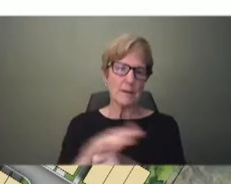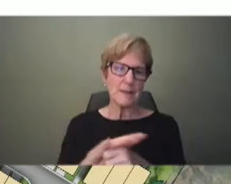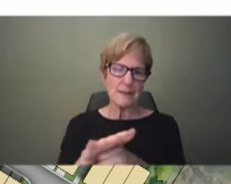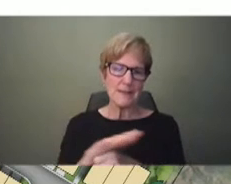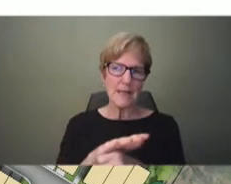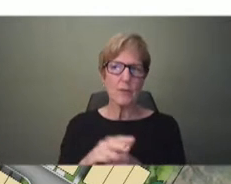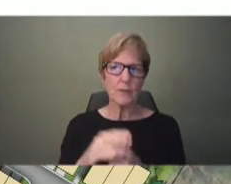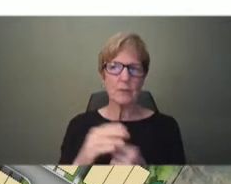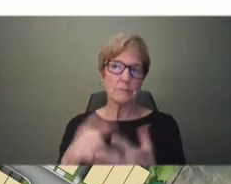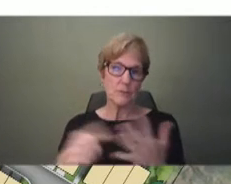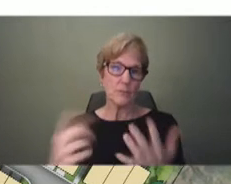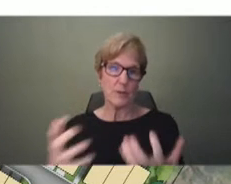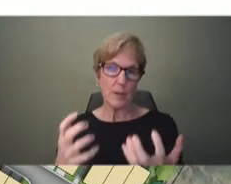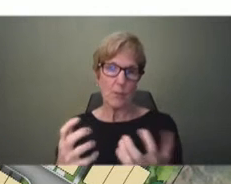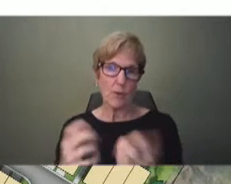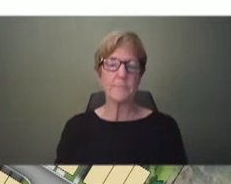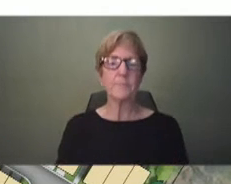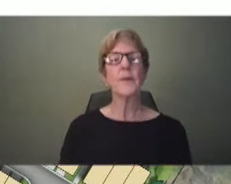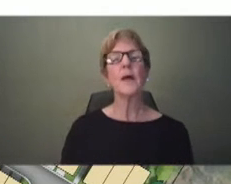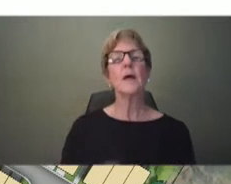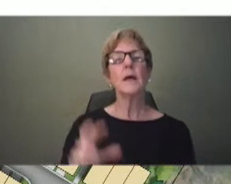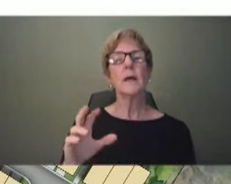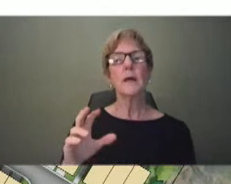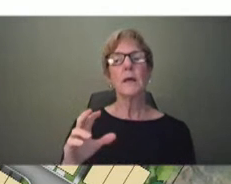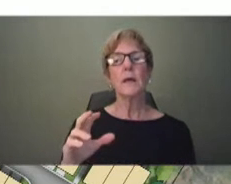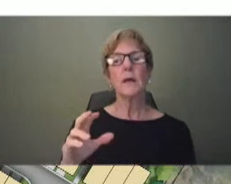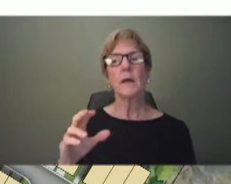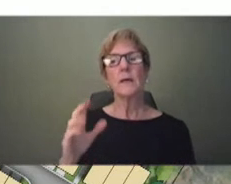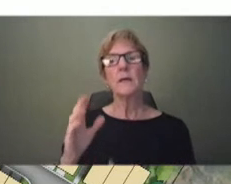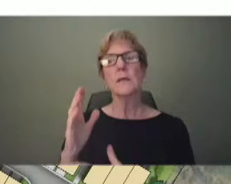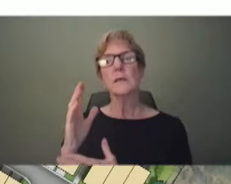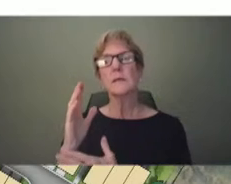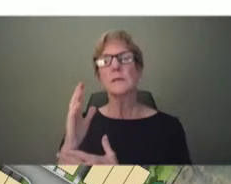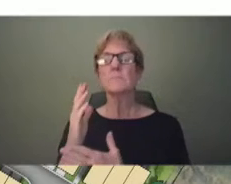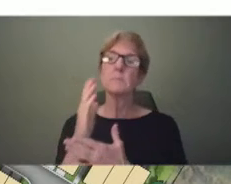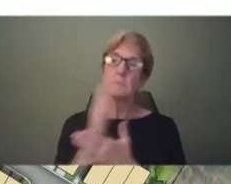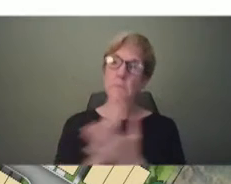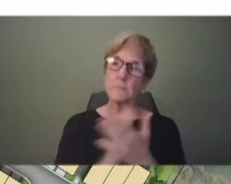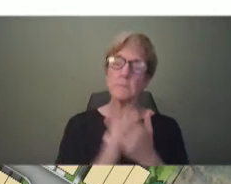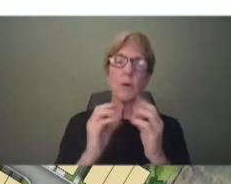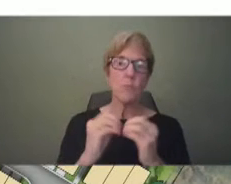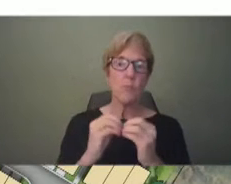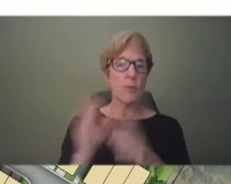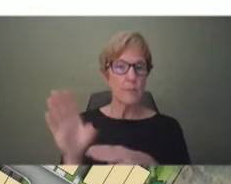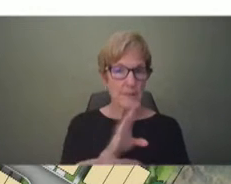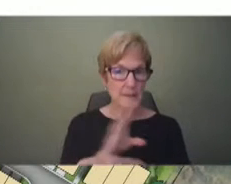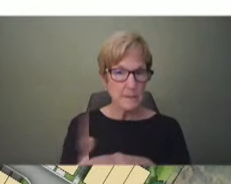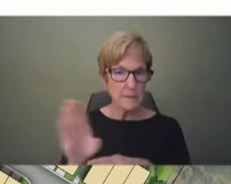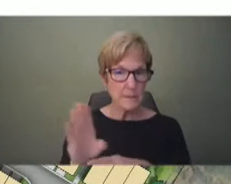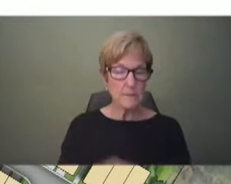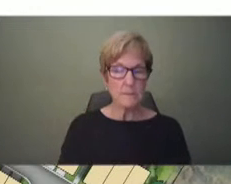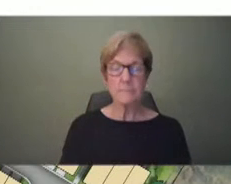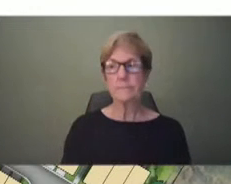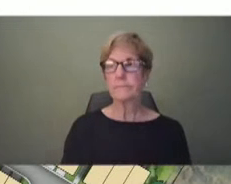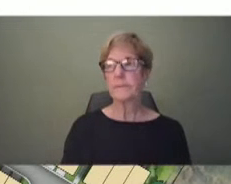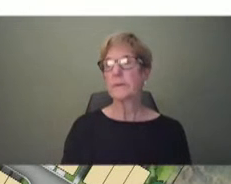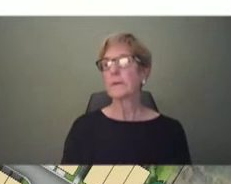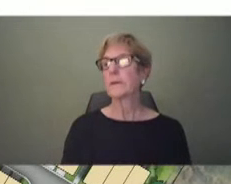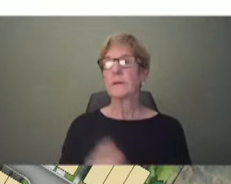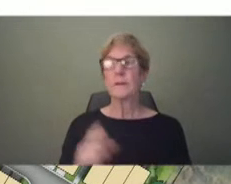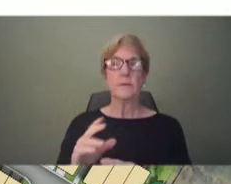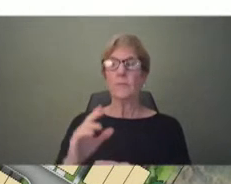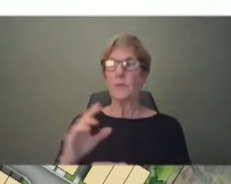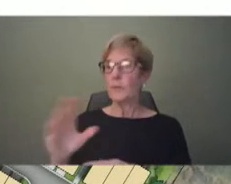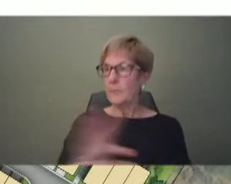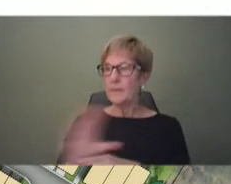for uh and then the neighborhood wants more retail which to get more retail you need more rooftops and uh